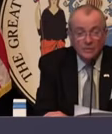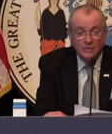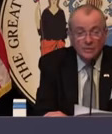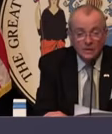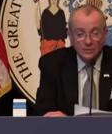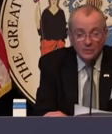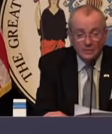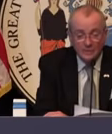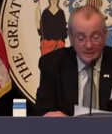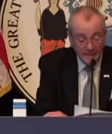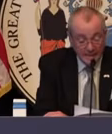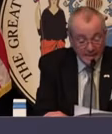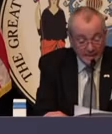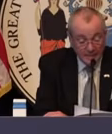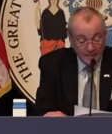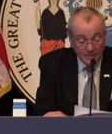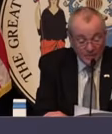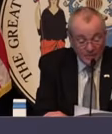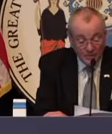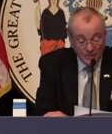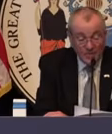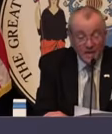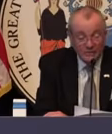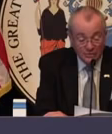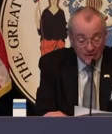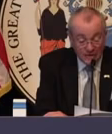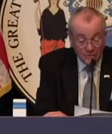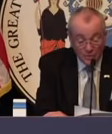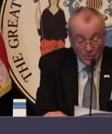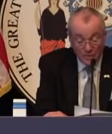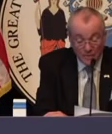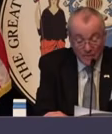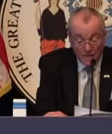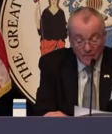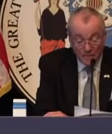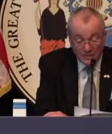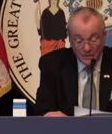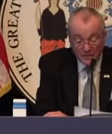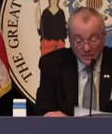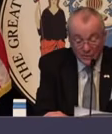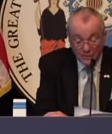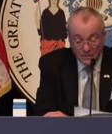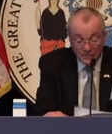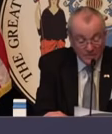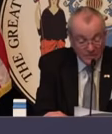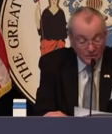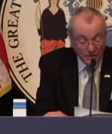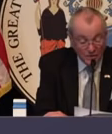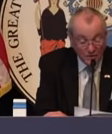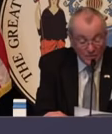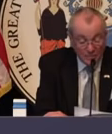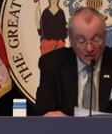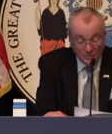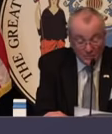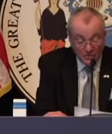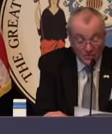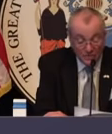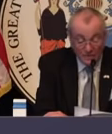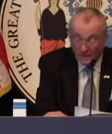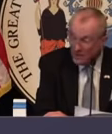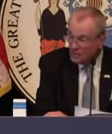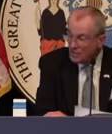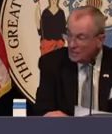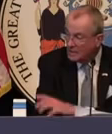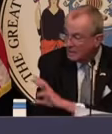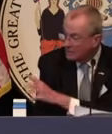can flip over to the next one. Among the 30,000 tests recorded on May 23rd, only 7% showed a positive